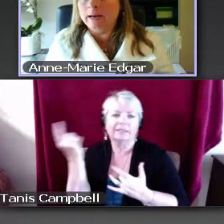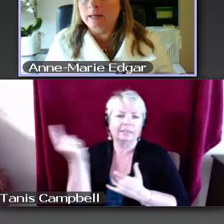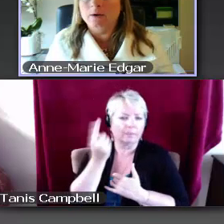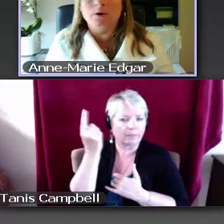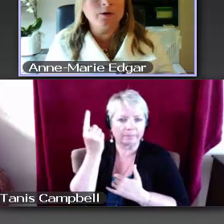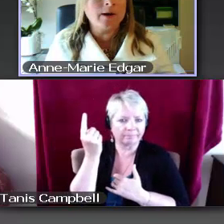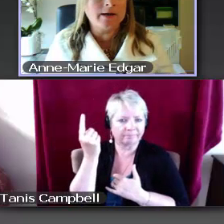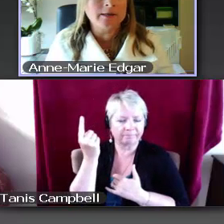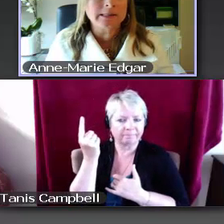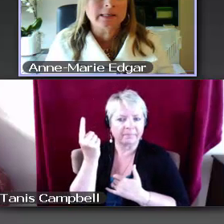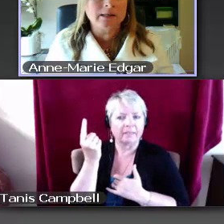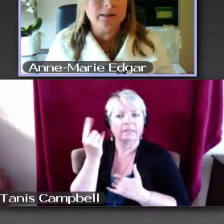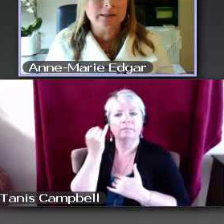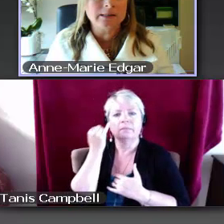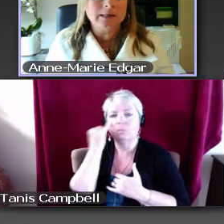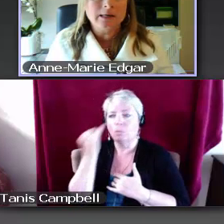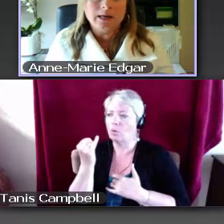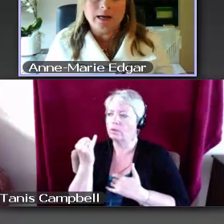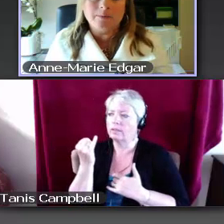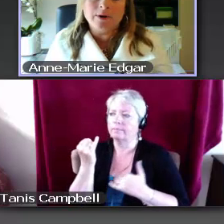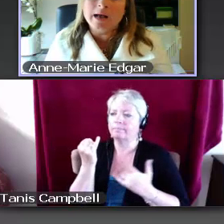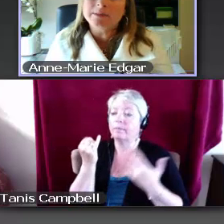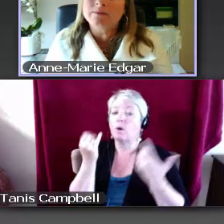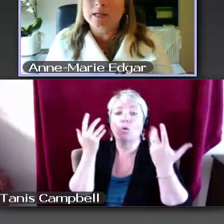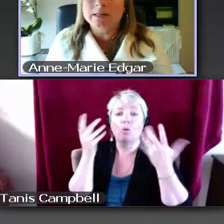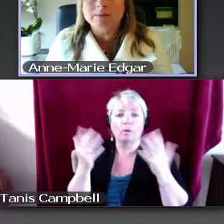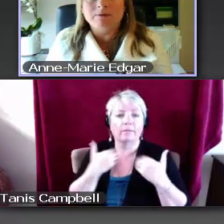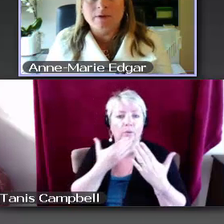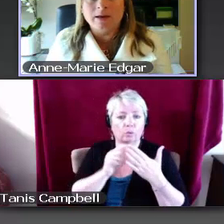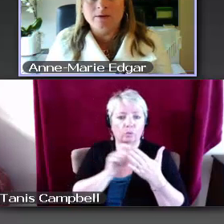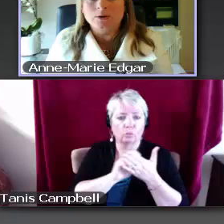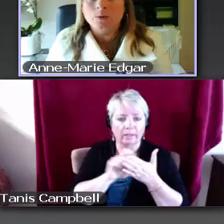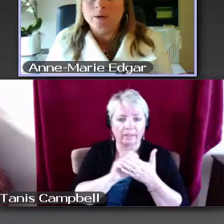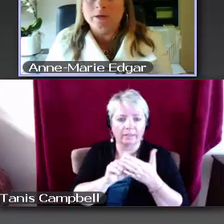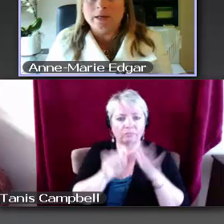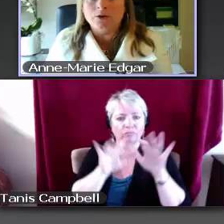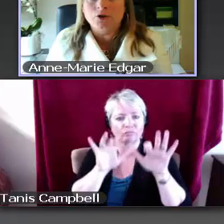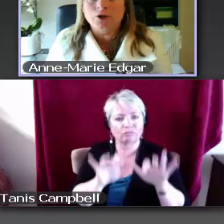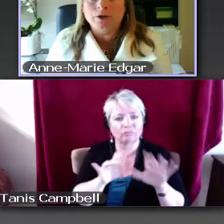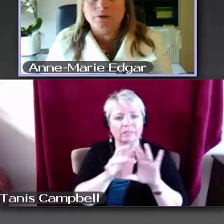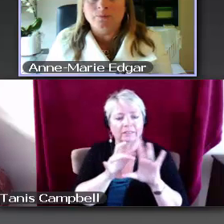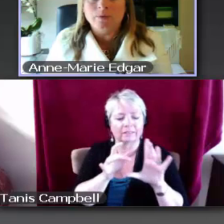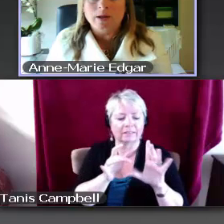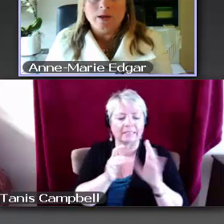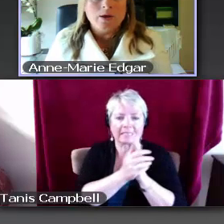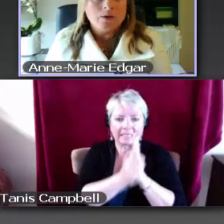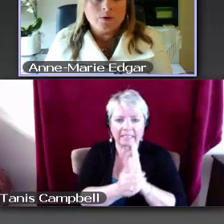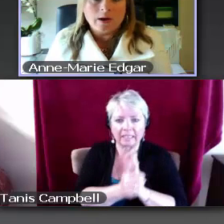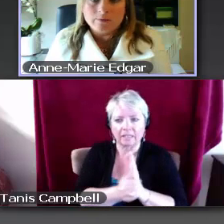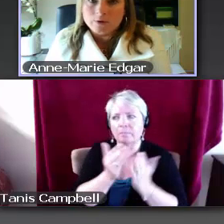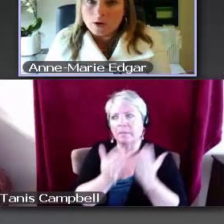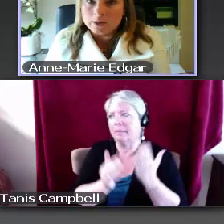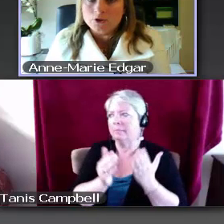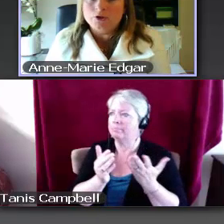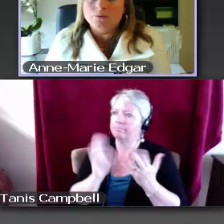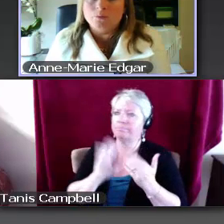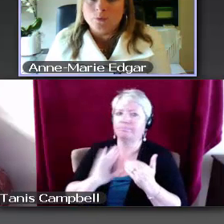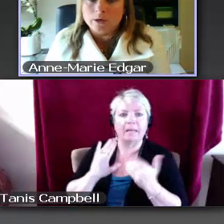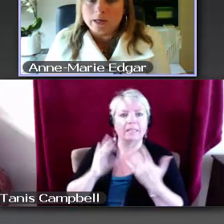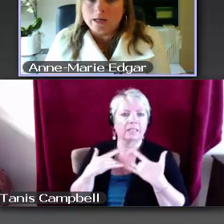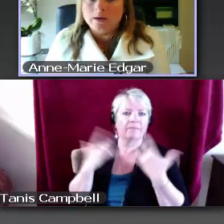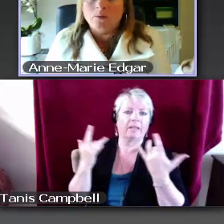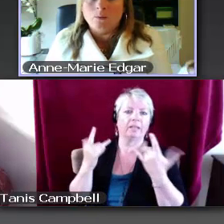background already, good writing skills, perhaps have done some event coordination, have